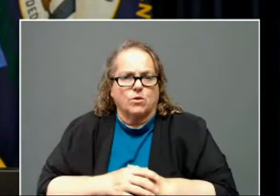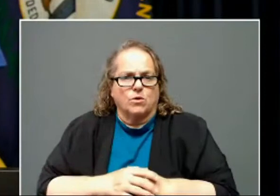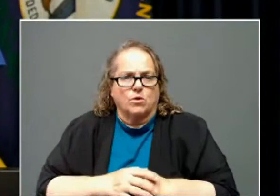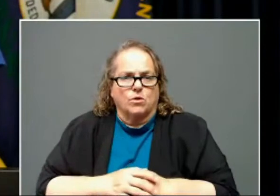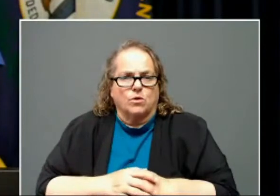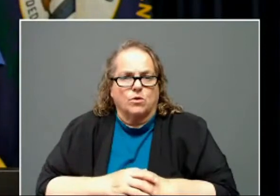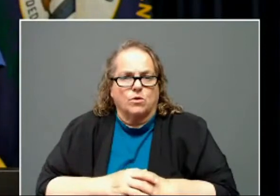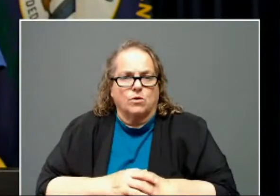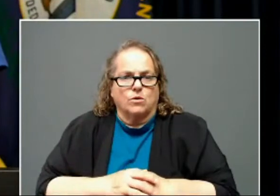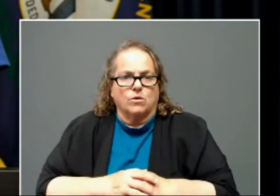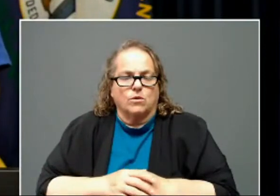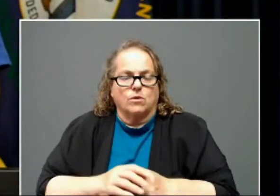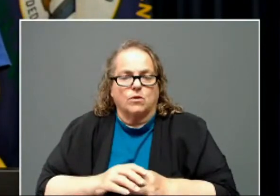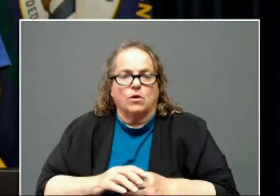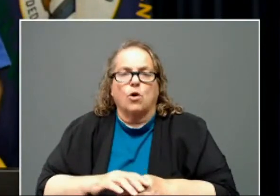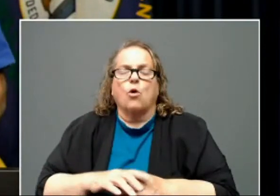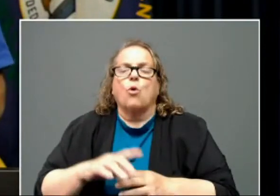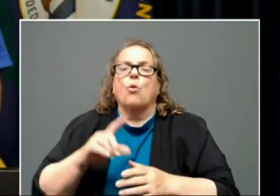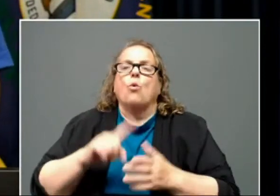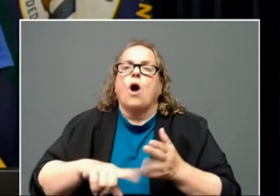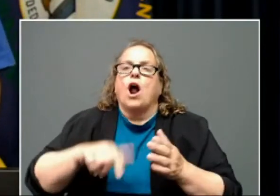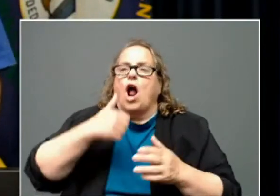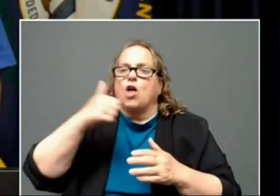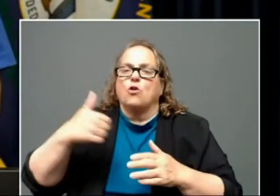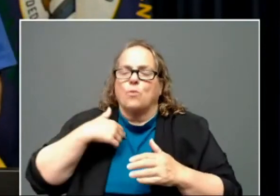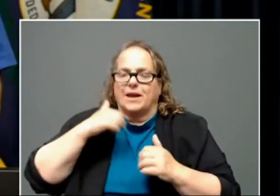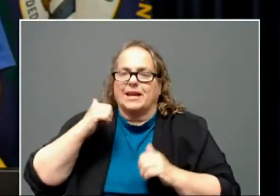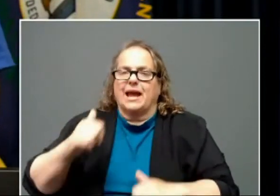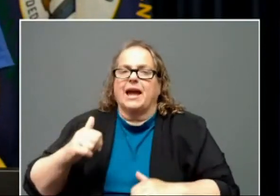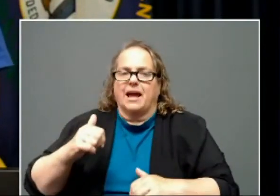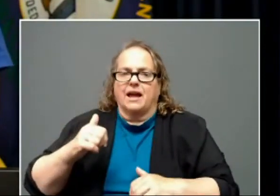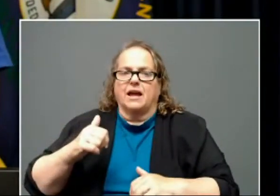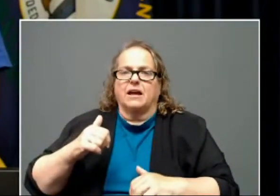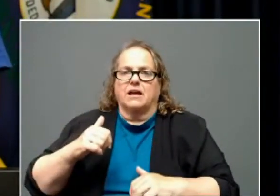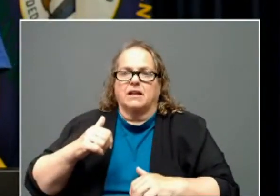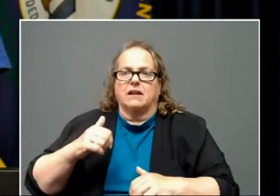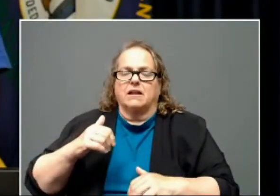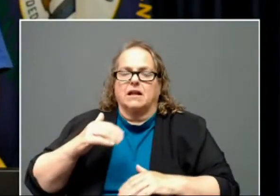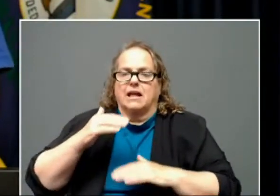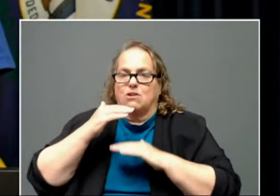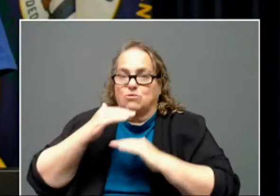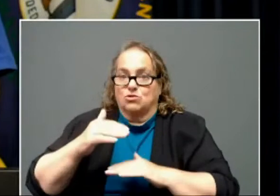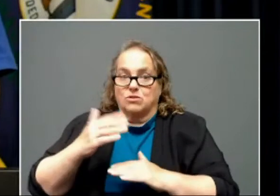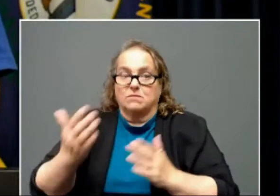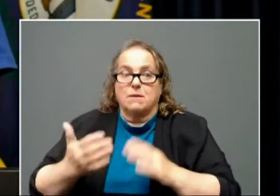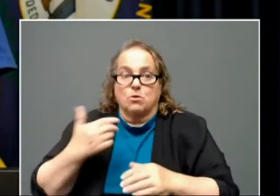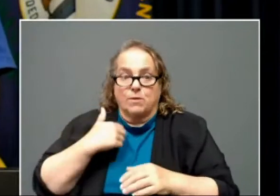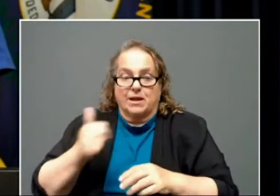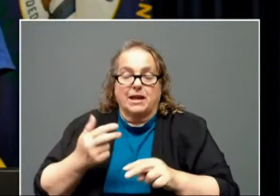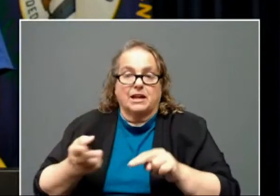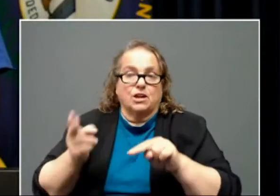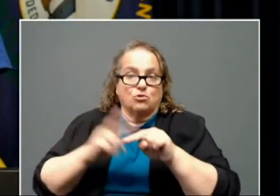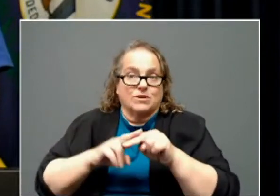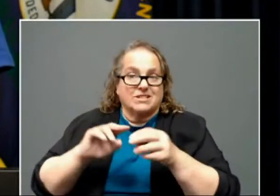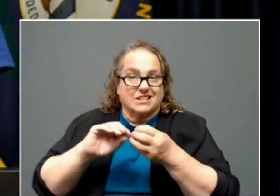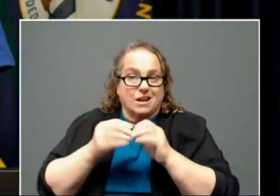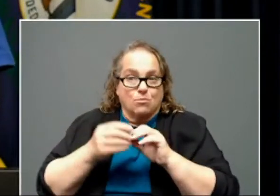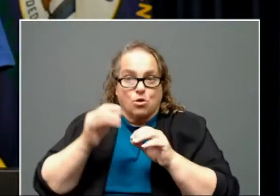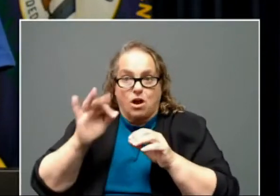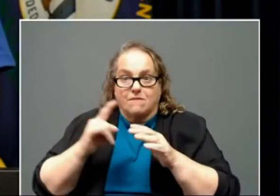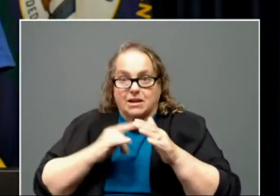additional steps we may be able to take. We're looking at that. We may be able to increase capacity. Right now it's